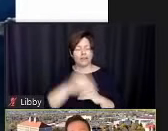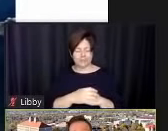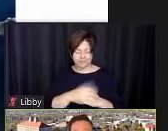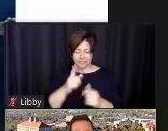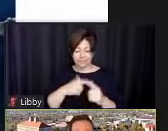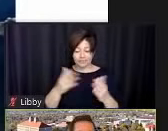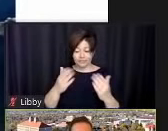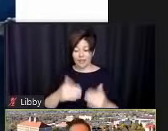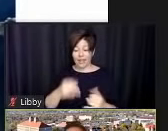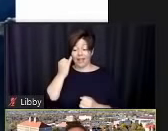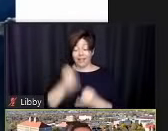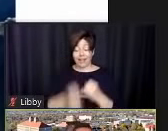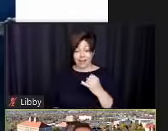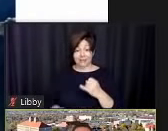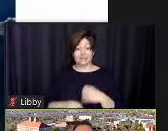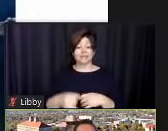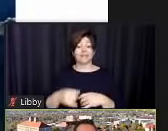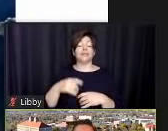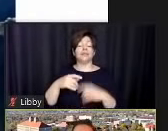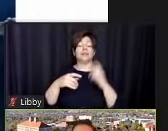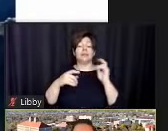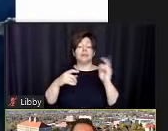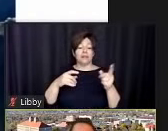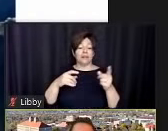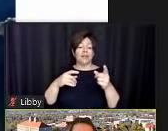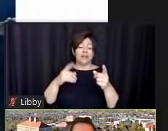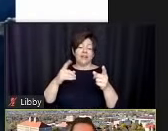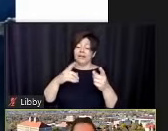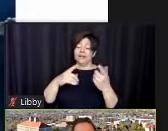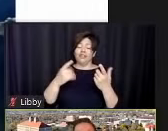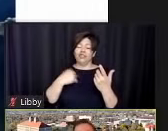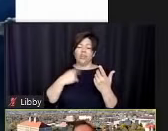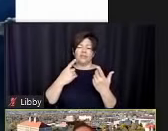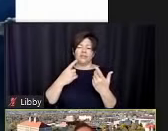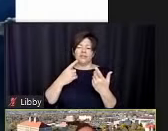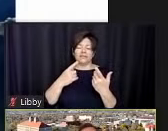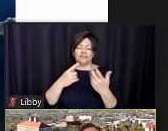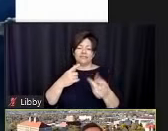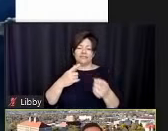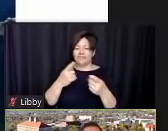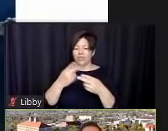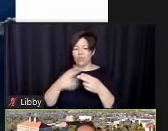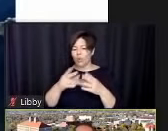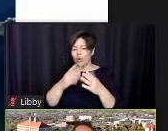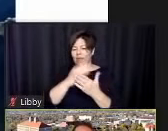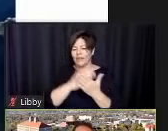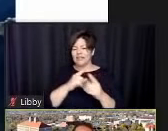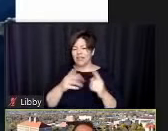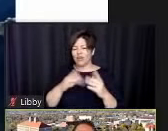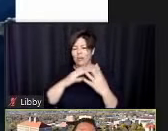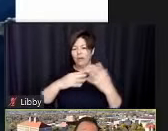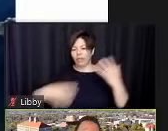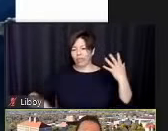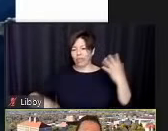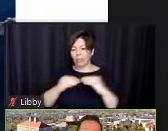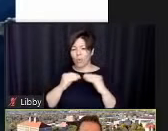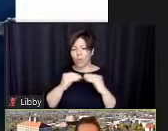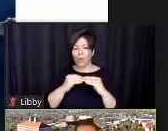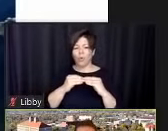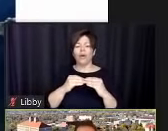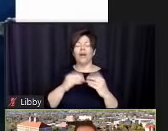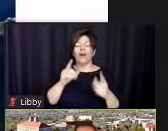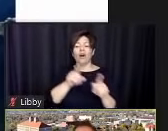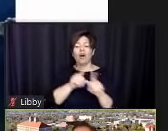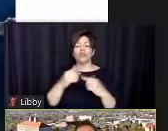lastly, silver lining, and actually this is just the beginning of a long list, so many of our digital tools can provide embedded